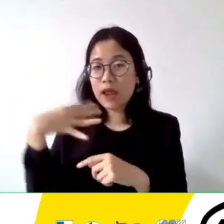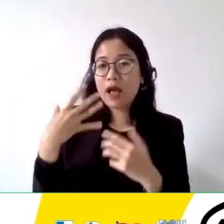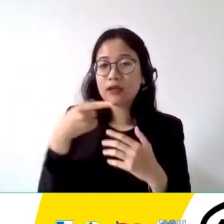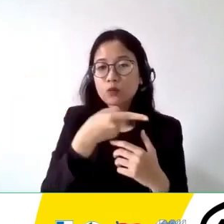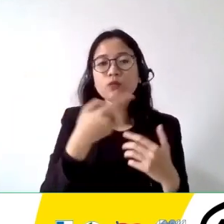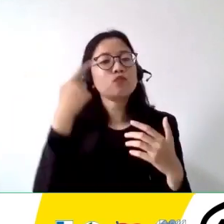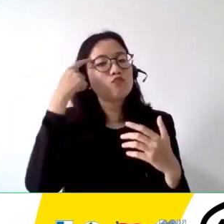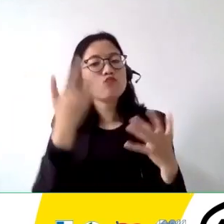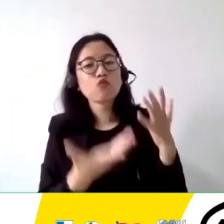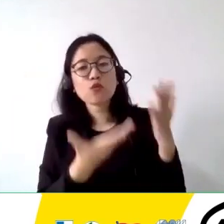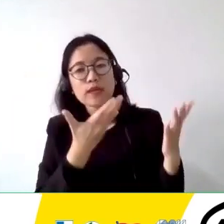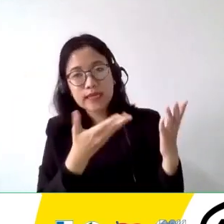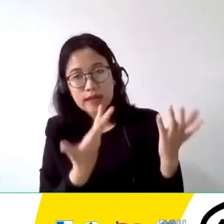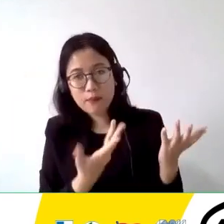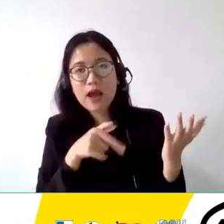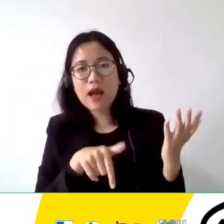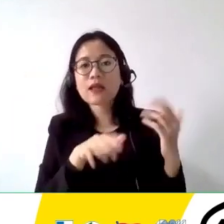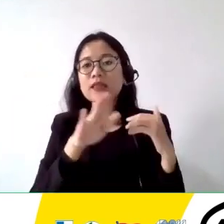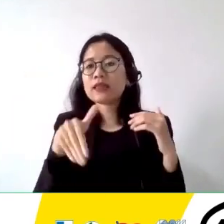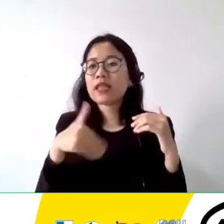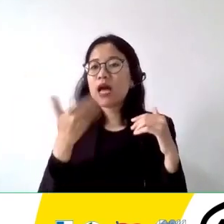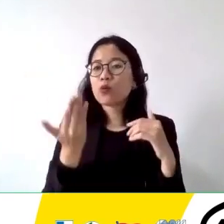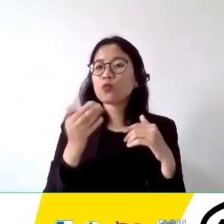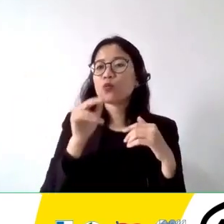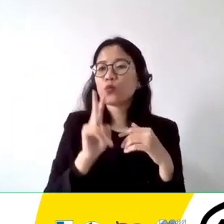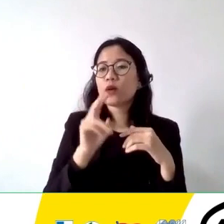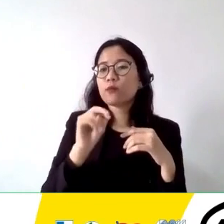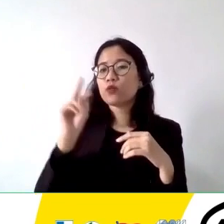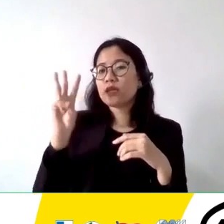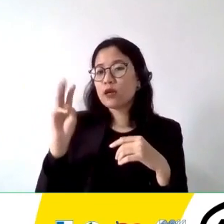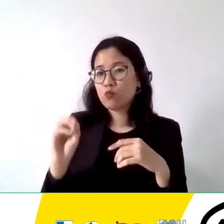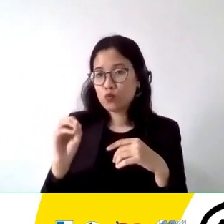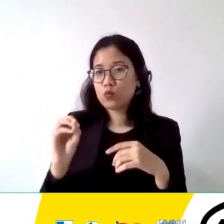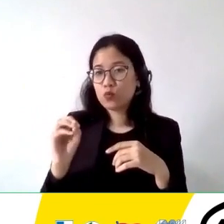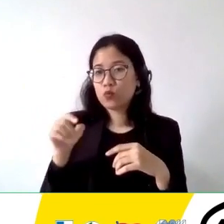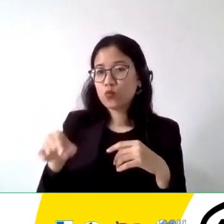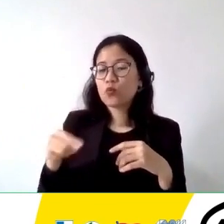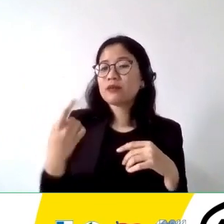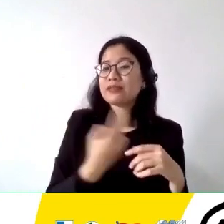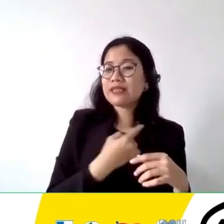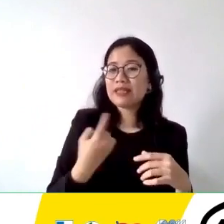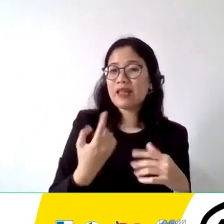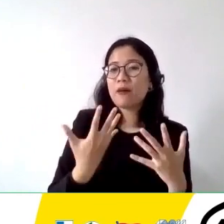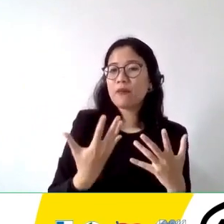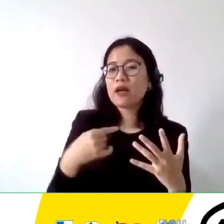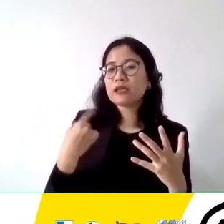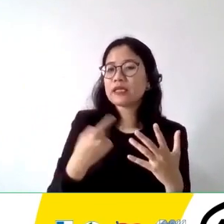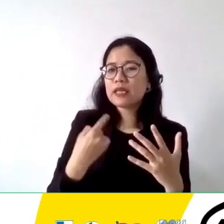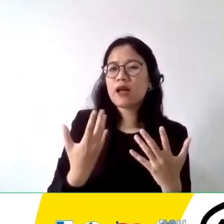is the hottest temperature in our planet ever.